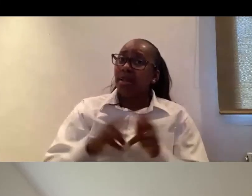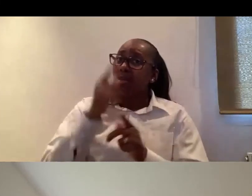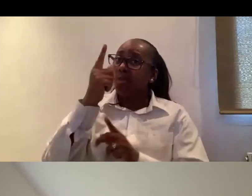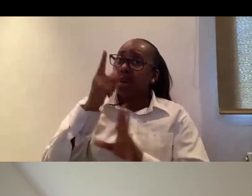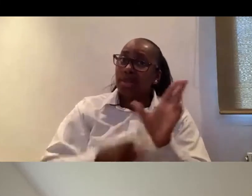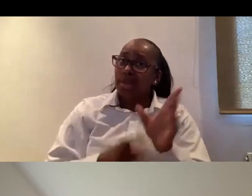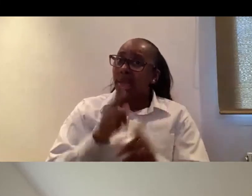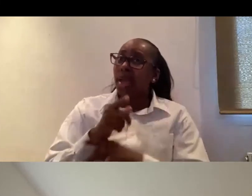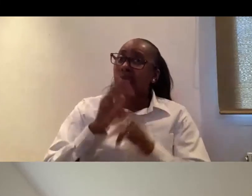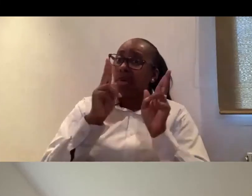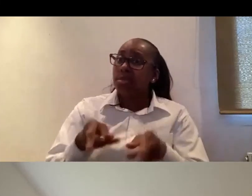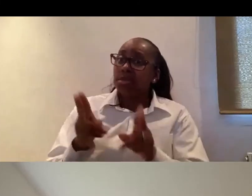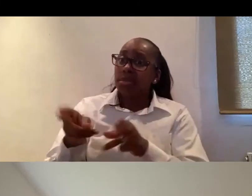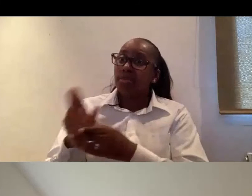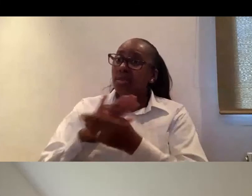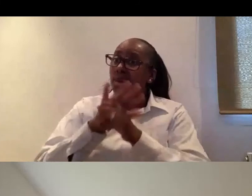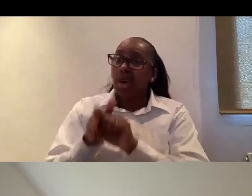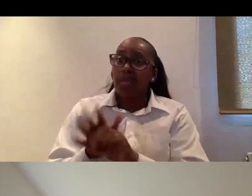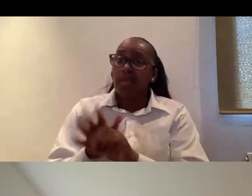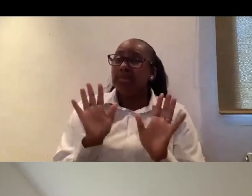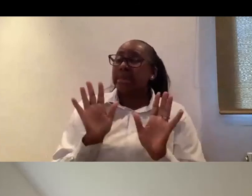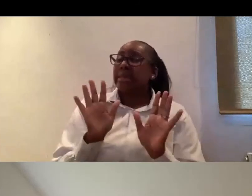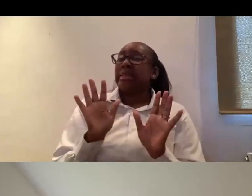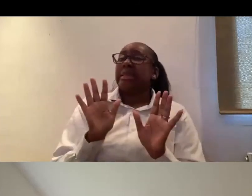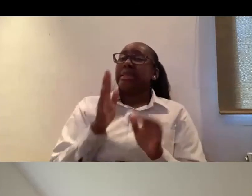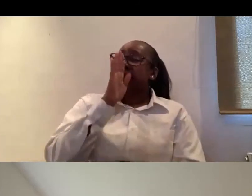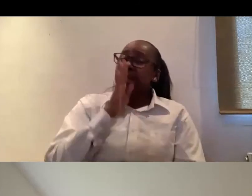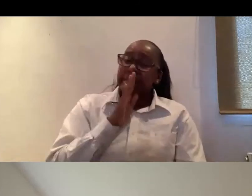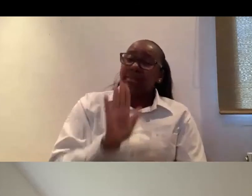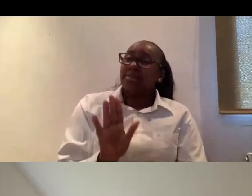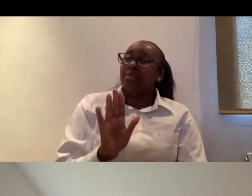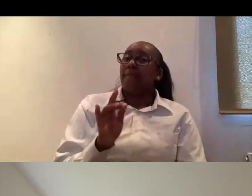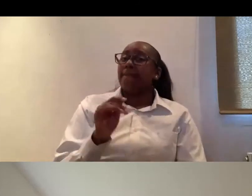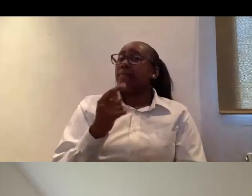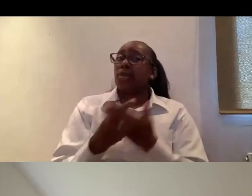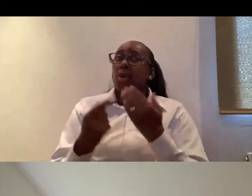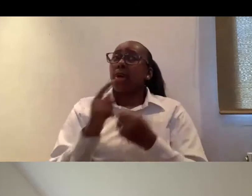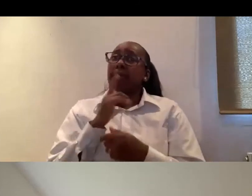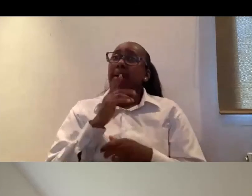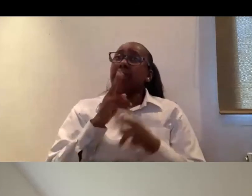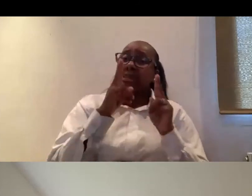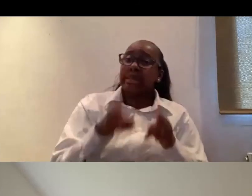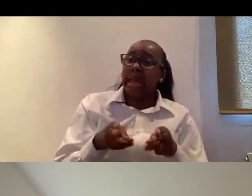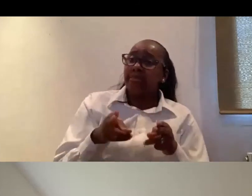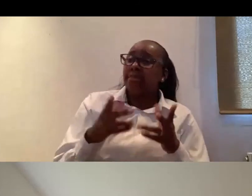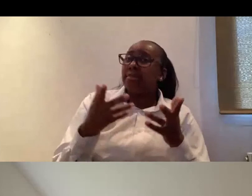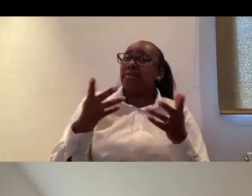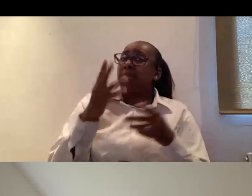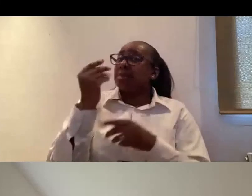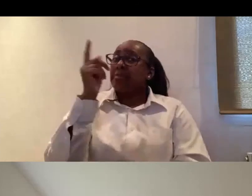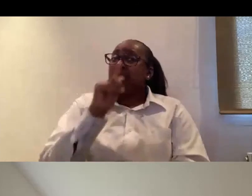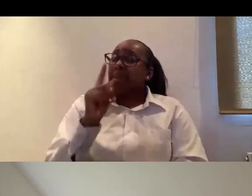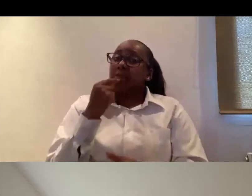extraordinary and tragic. And then the other point I'd make again is it's not just about the deaths, because some people say,